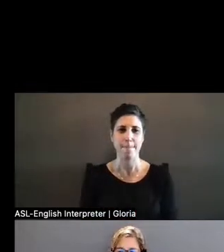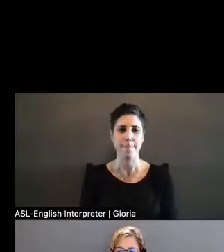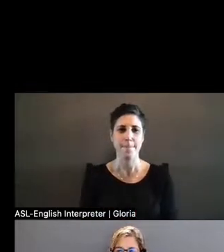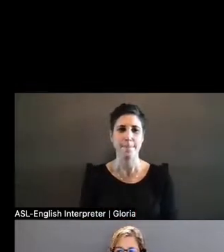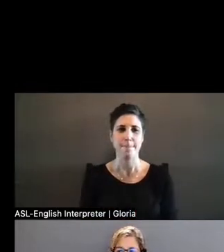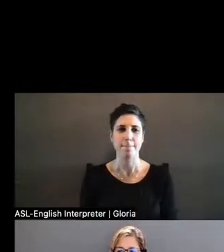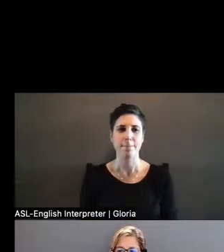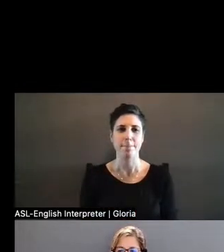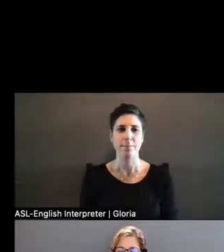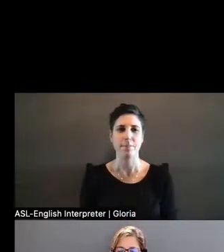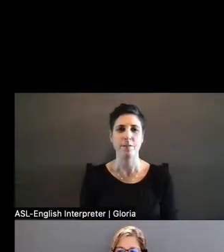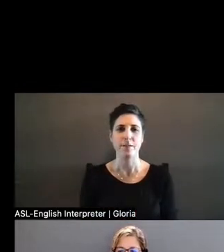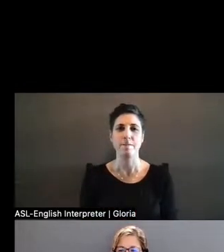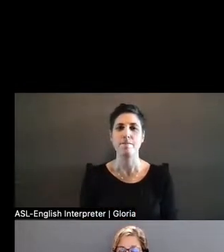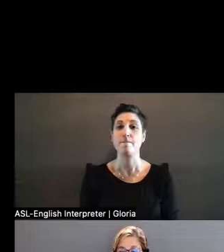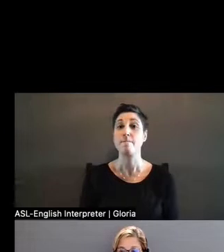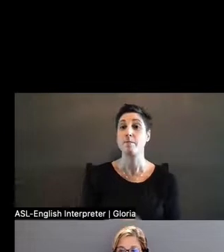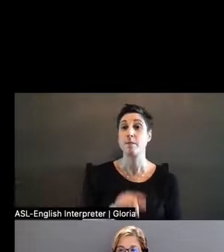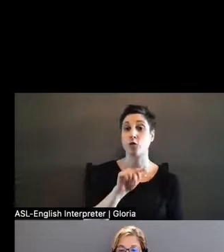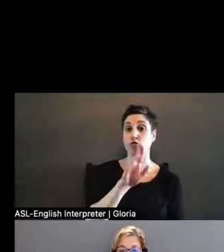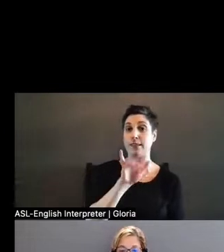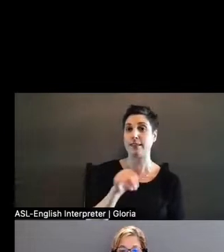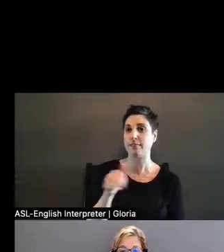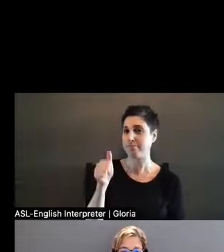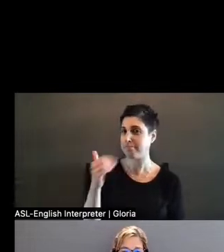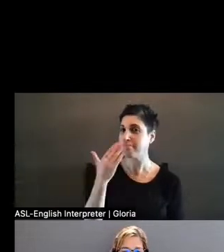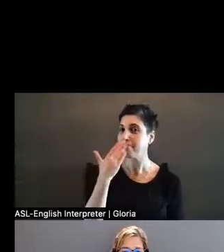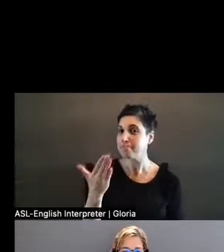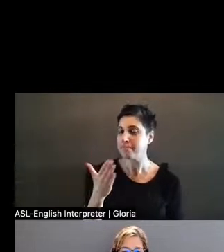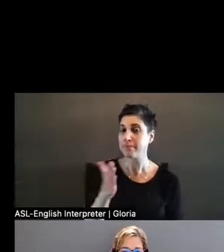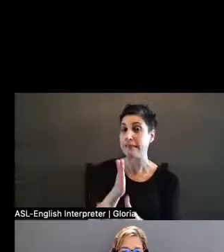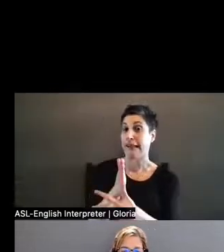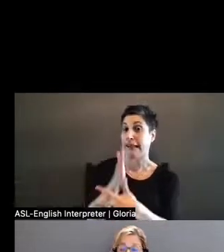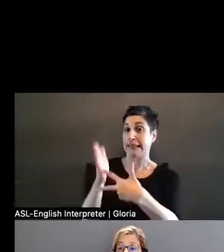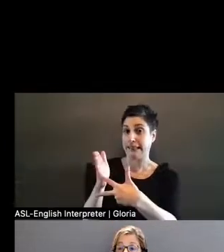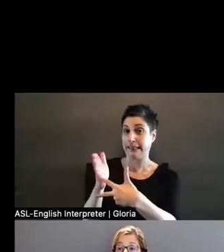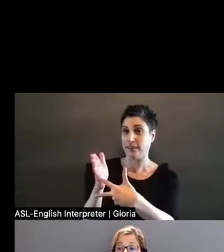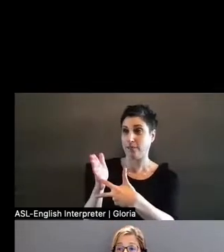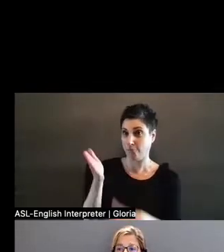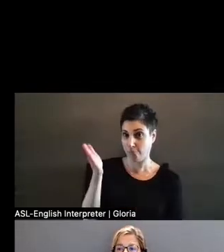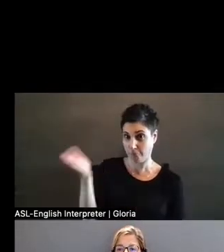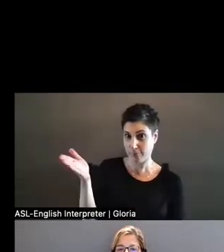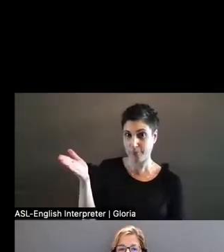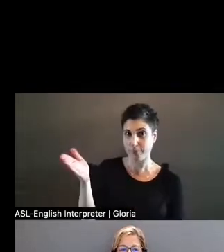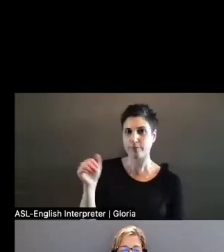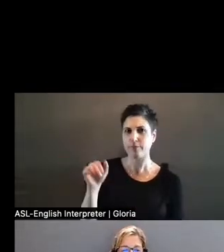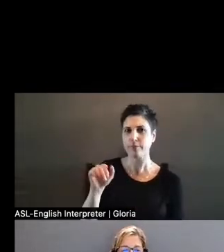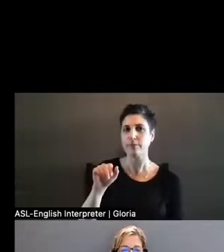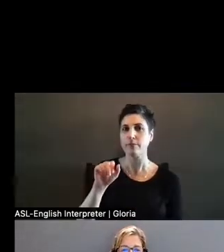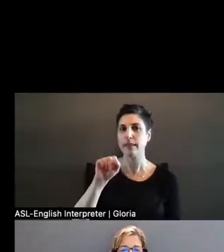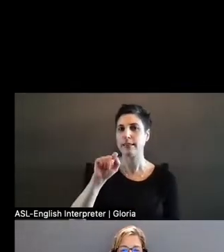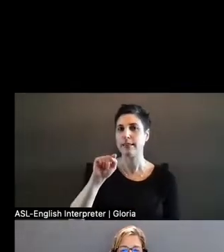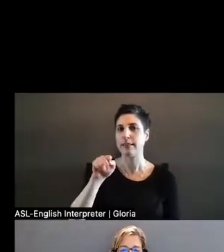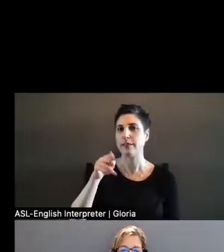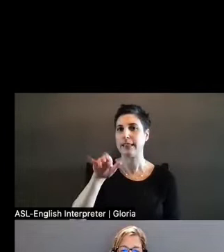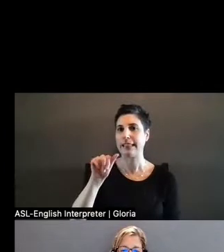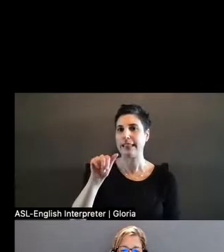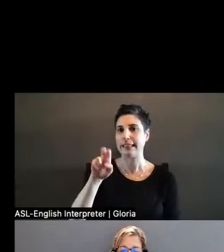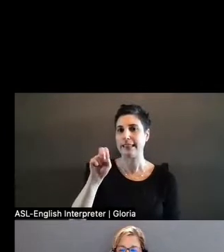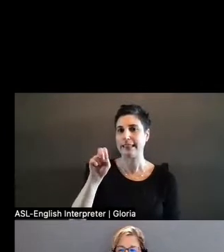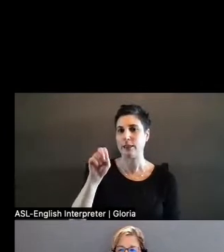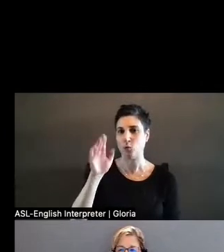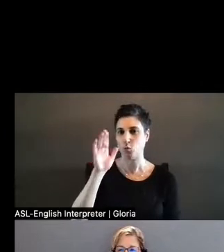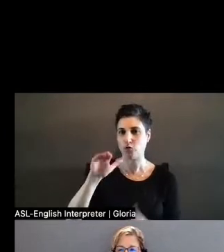Okay, thanks very much, Summer. And now I'm going to ask Stephanie to introduce herself and